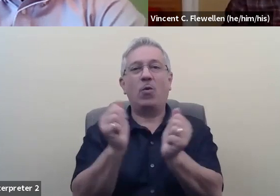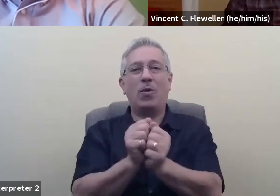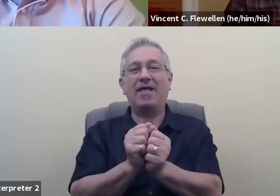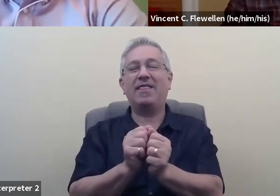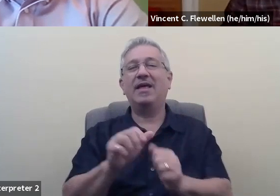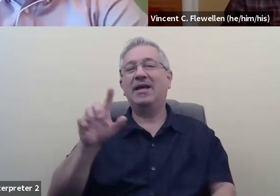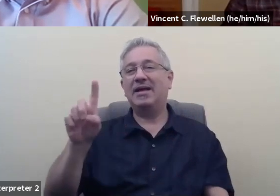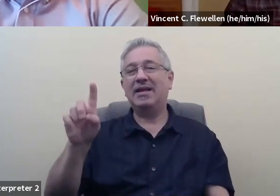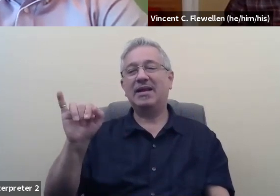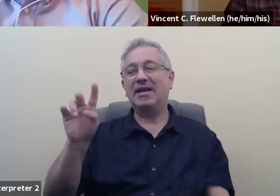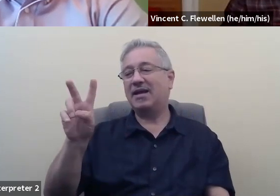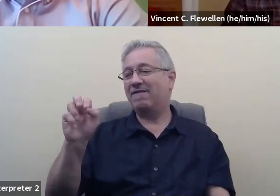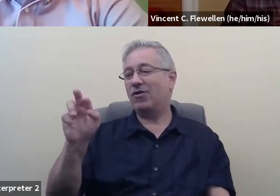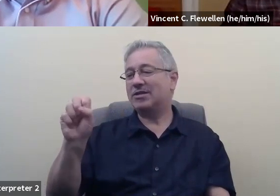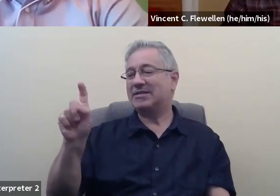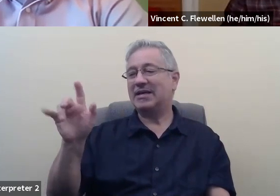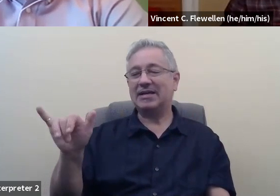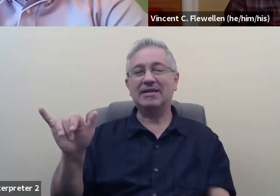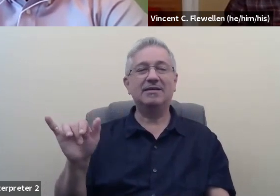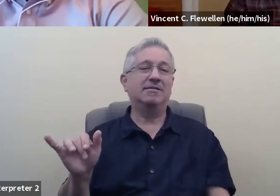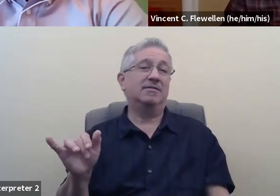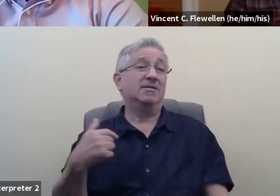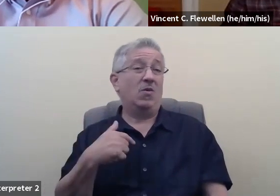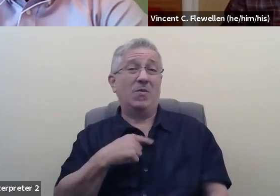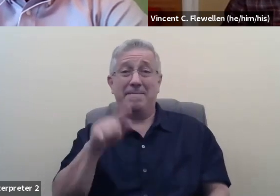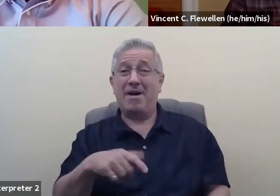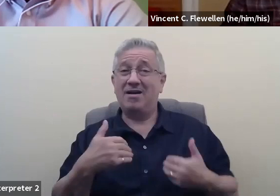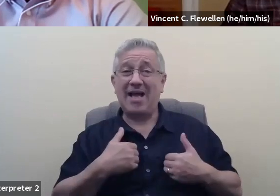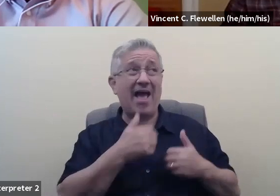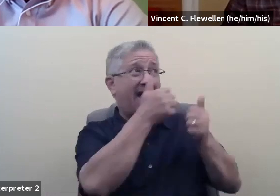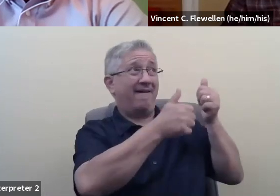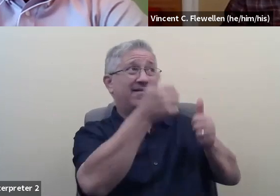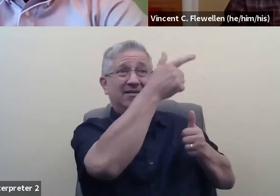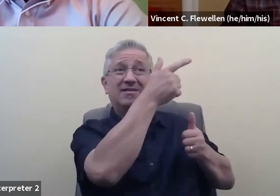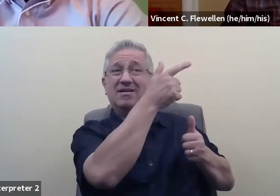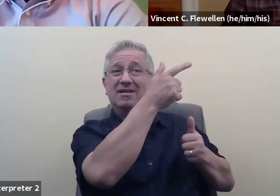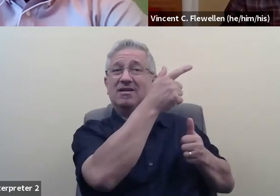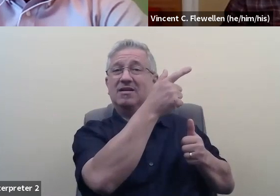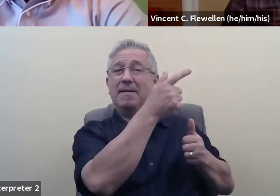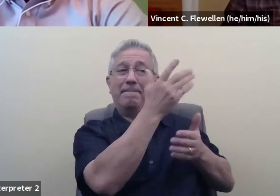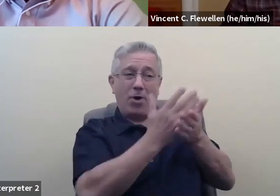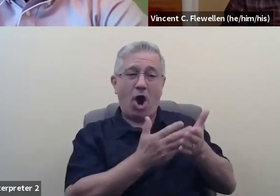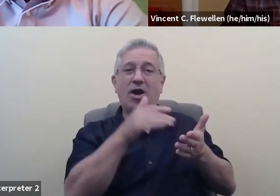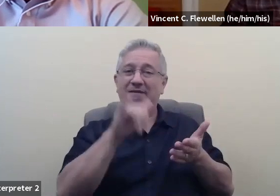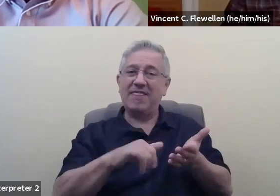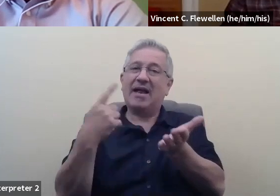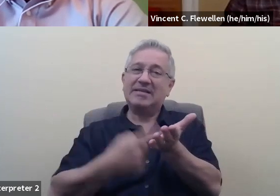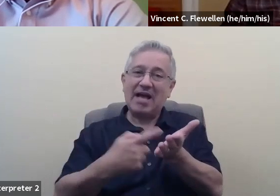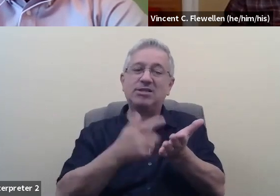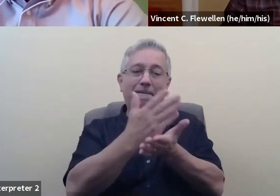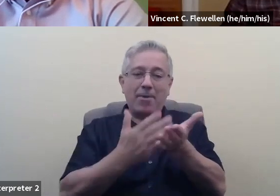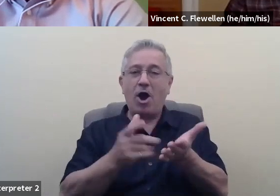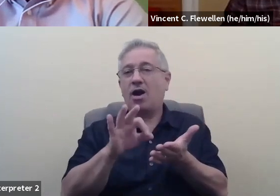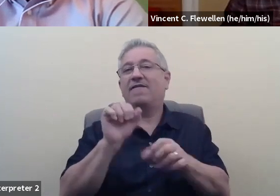importance behind it. So I think that's key, right? You have to ensure that your leadership is on board so you can continue to move that forward, because as we say all the time, as Desiree